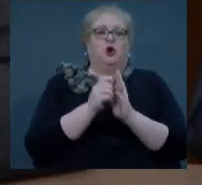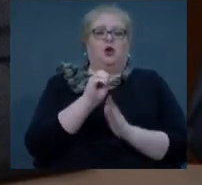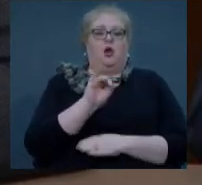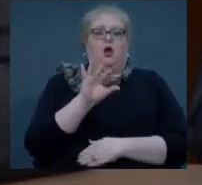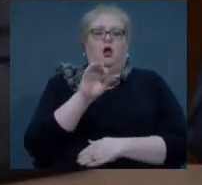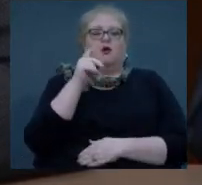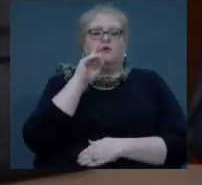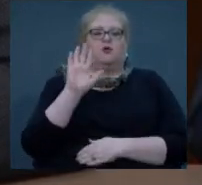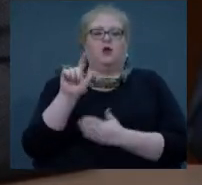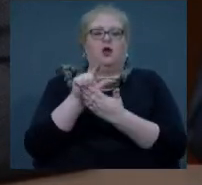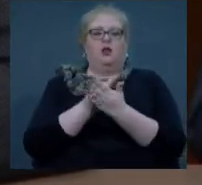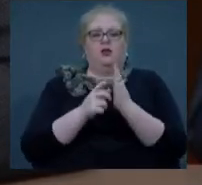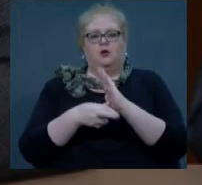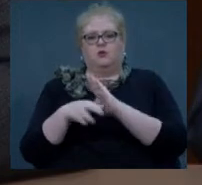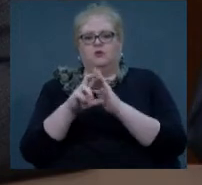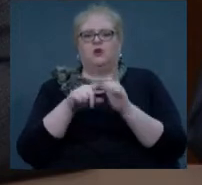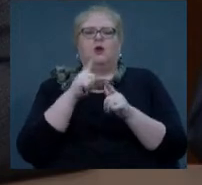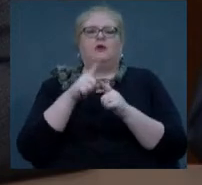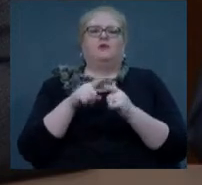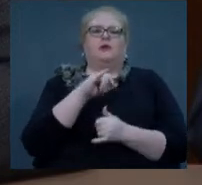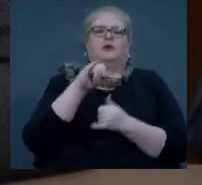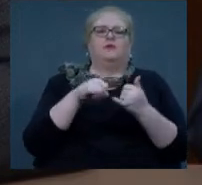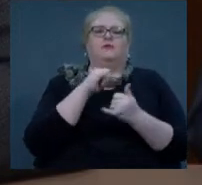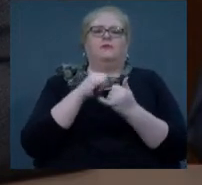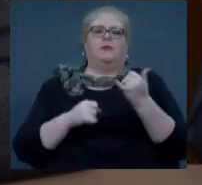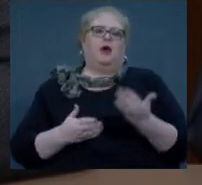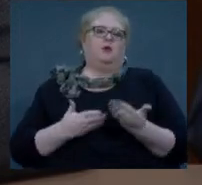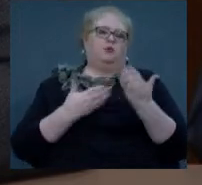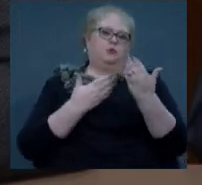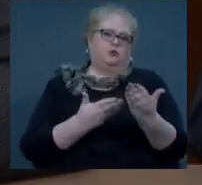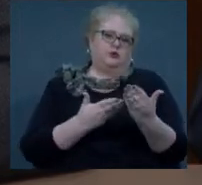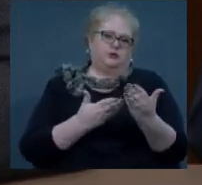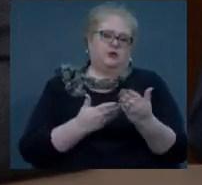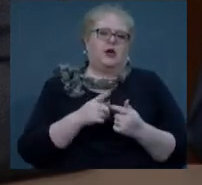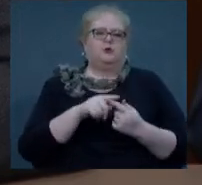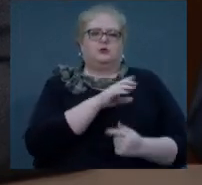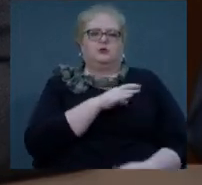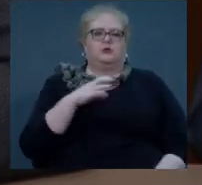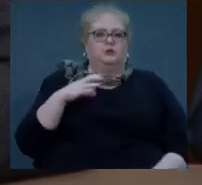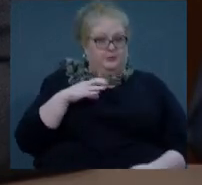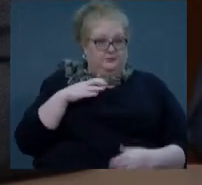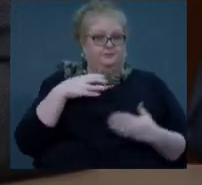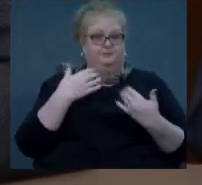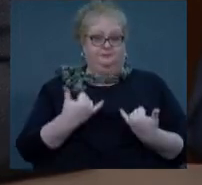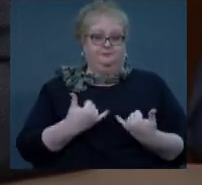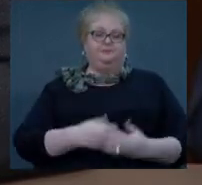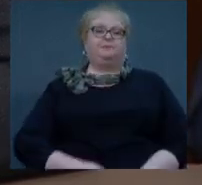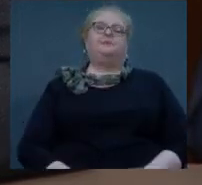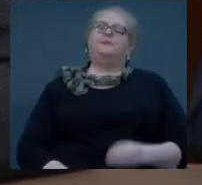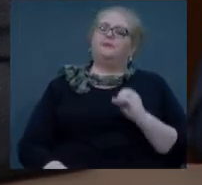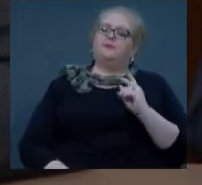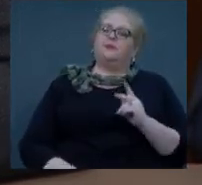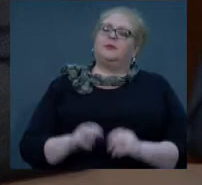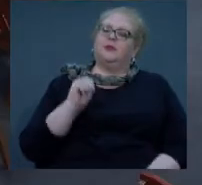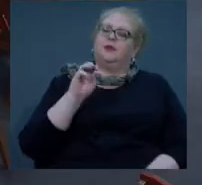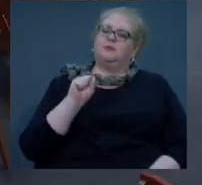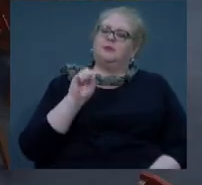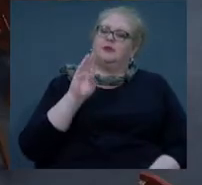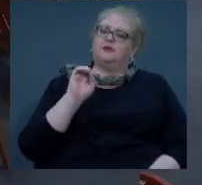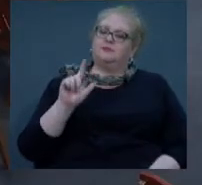final presentation to the commission. So with that. Okay, Ms. Bell? Me